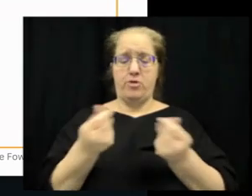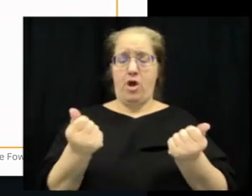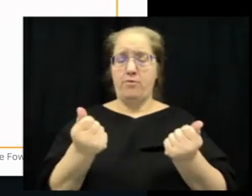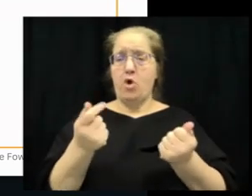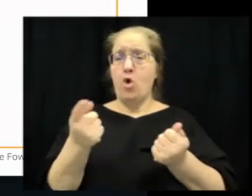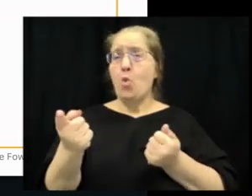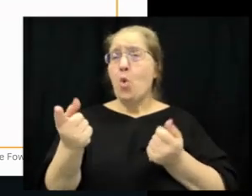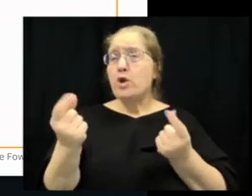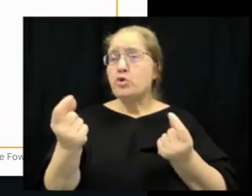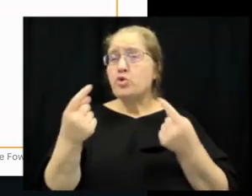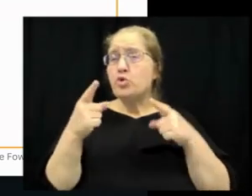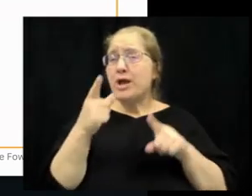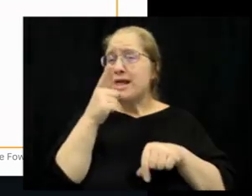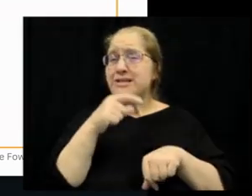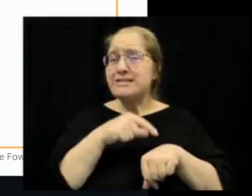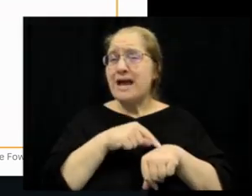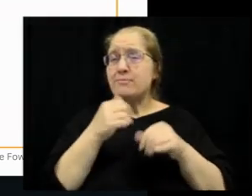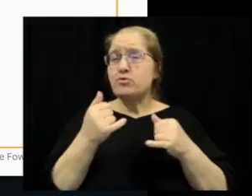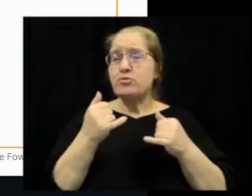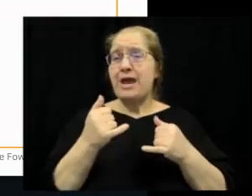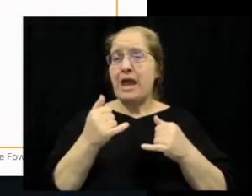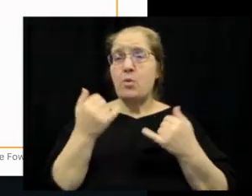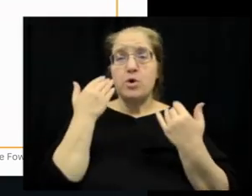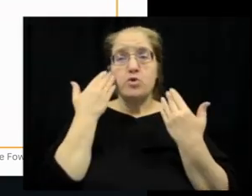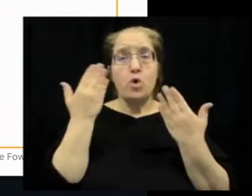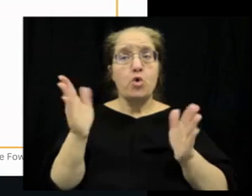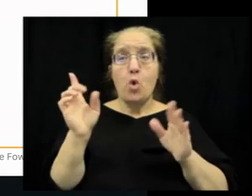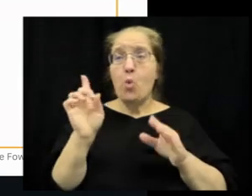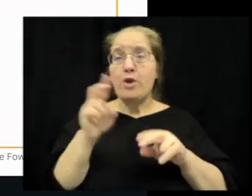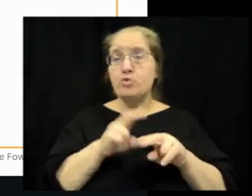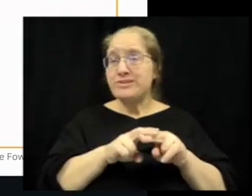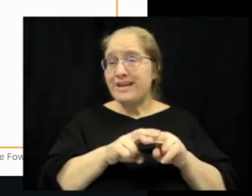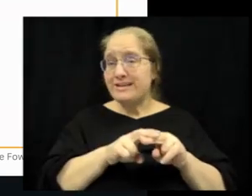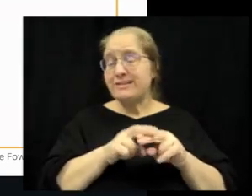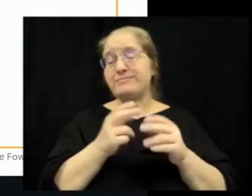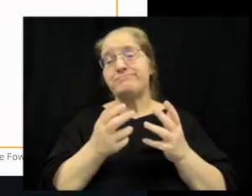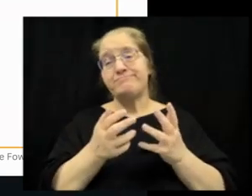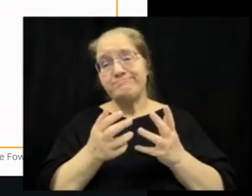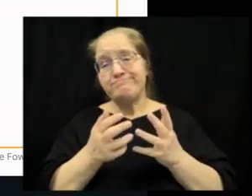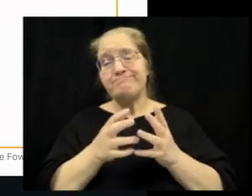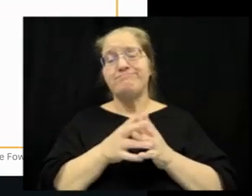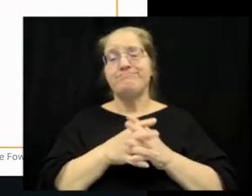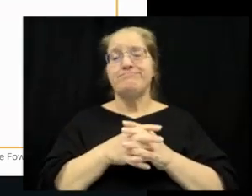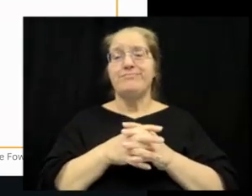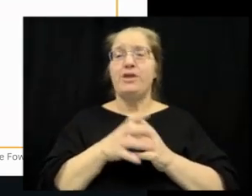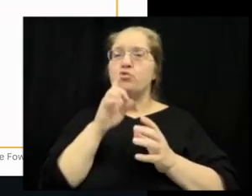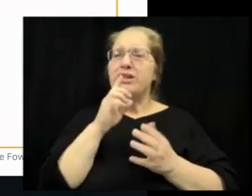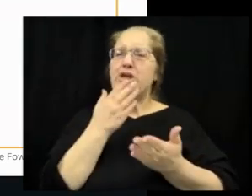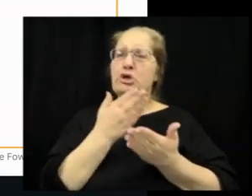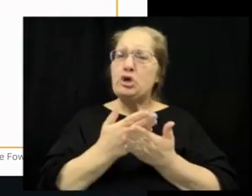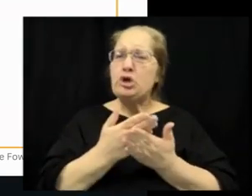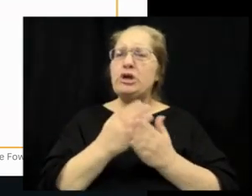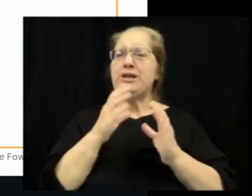help you when you're not sure who's going to sit with you at lunch? And that kind of productive conversation